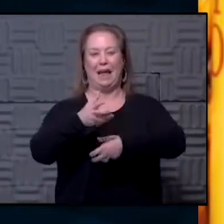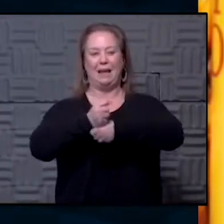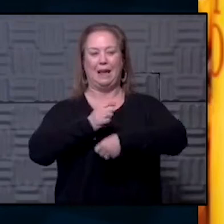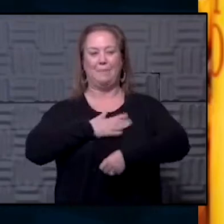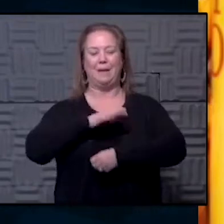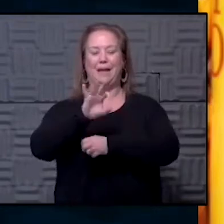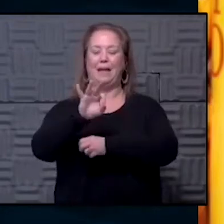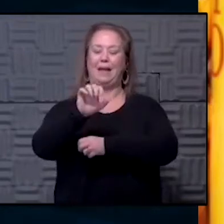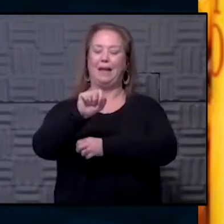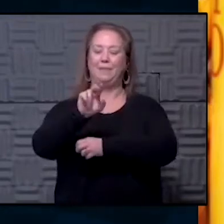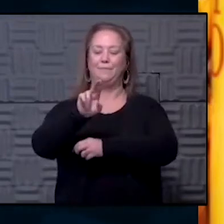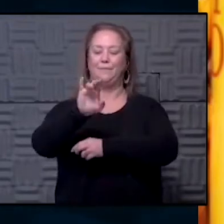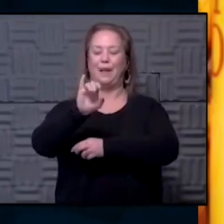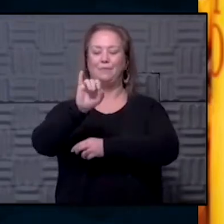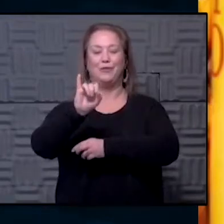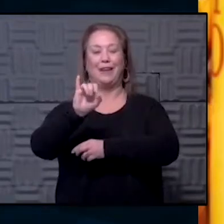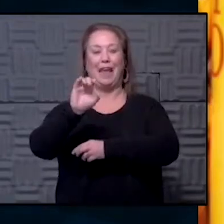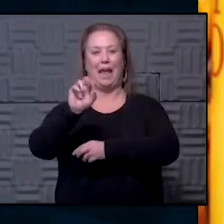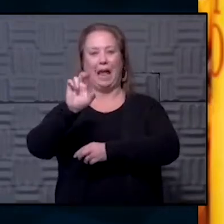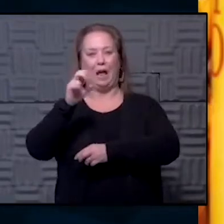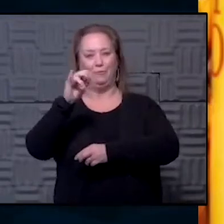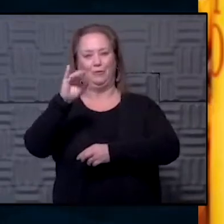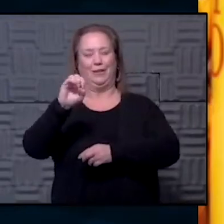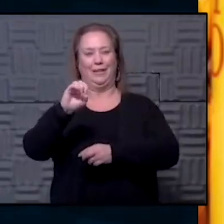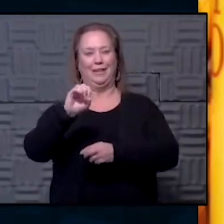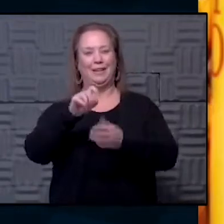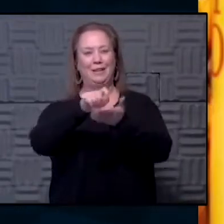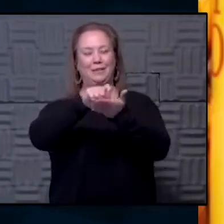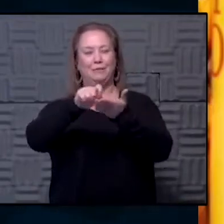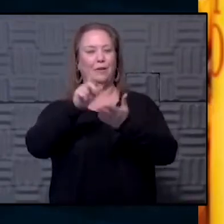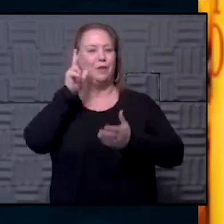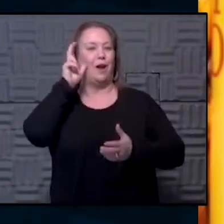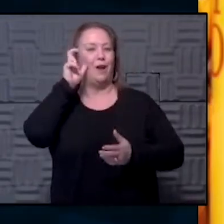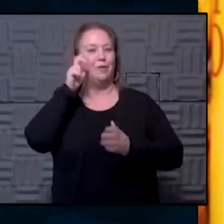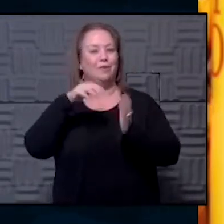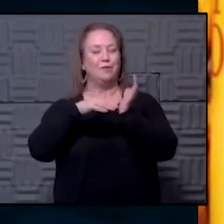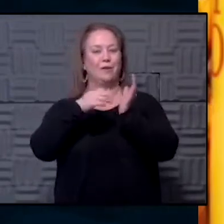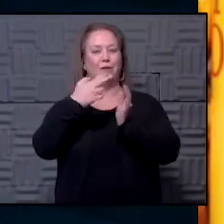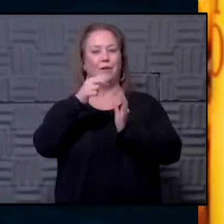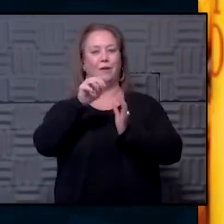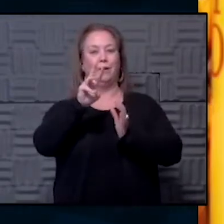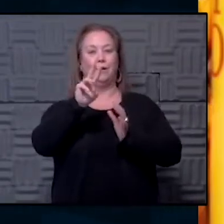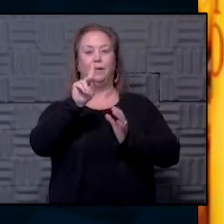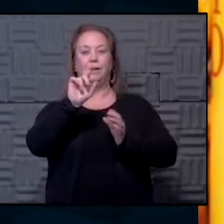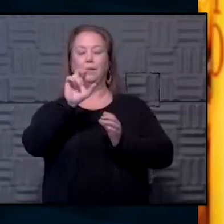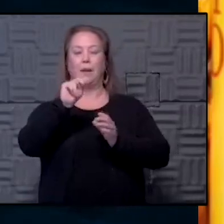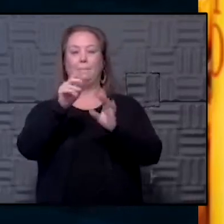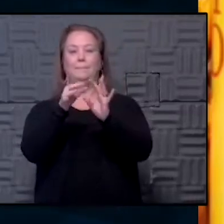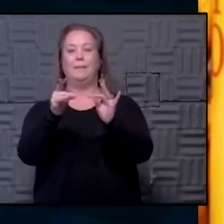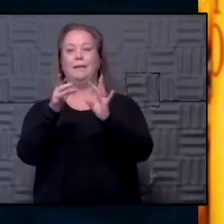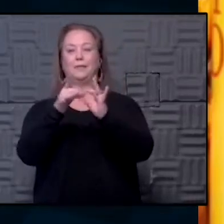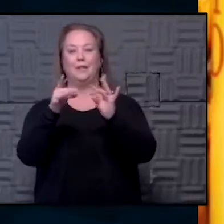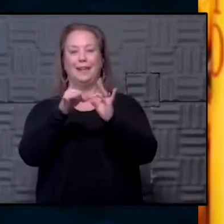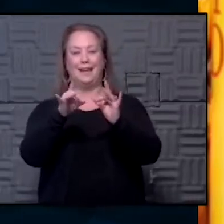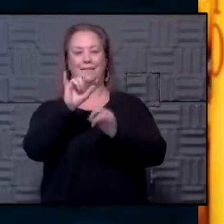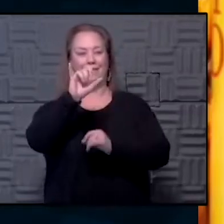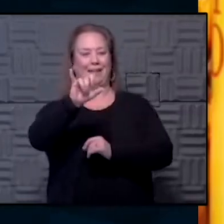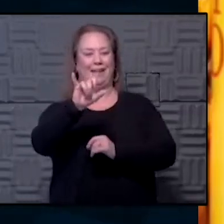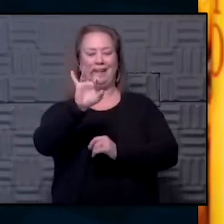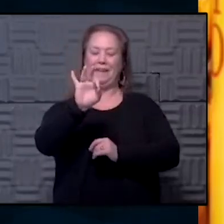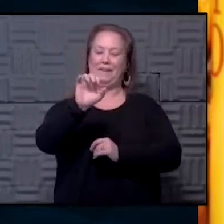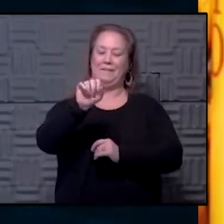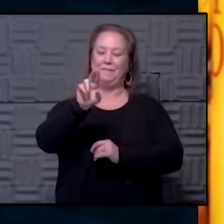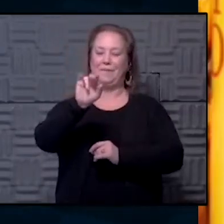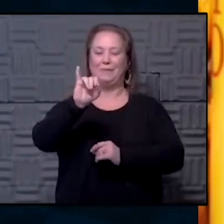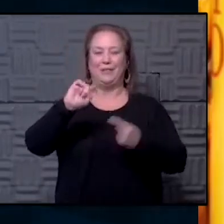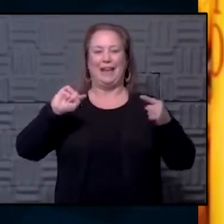my Fauci Ouchie. Chloe writes, I heard Dr. Hawkinson make mention of the Fauci Ouchie, and so